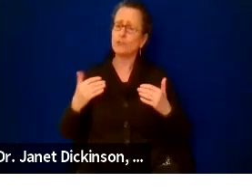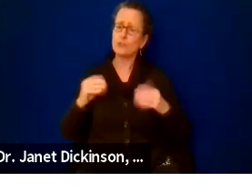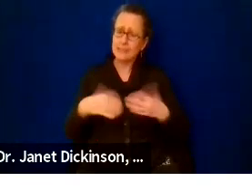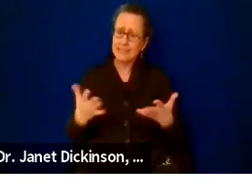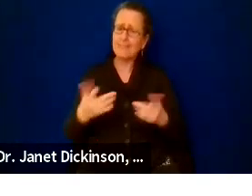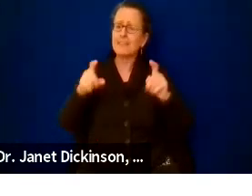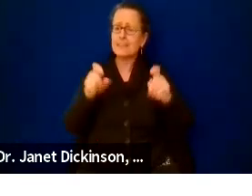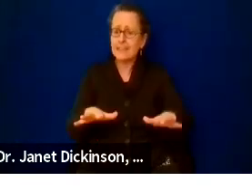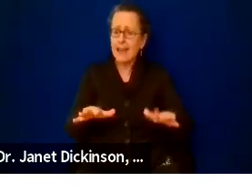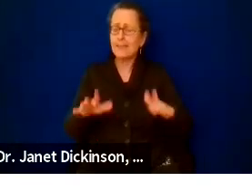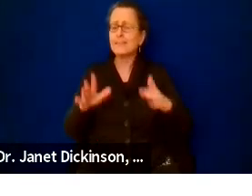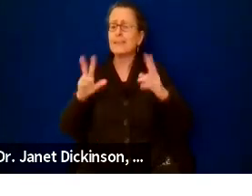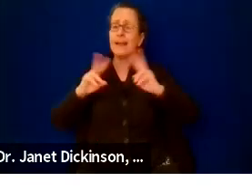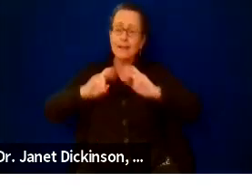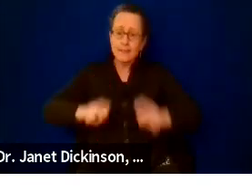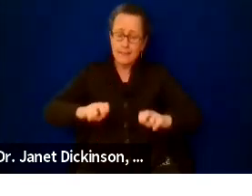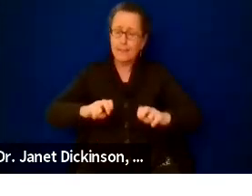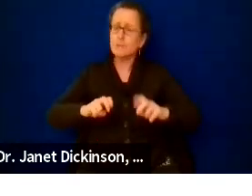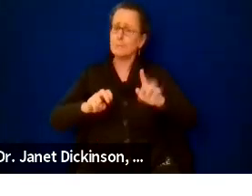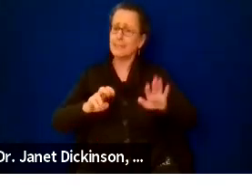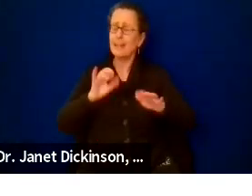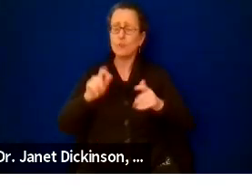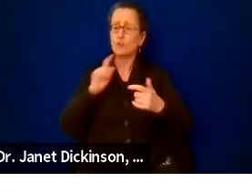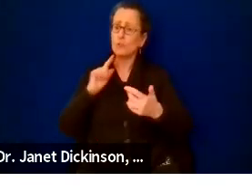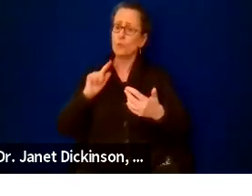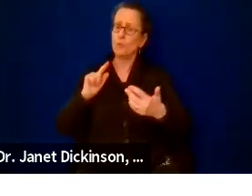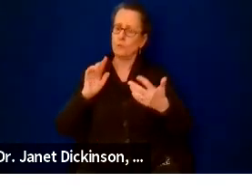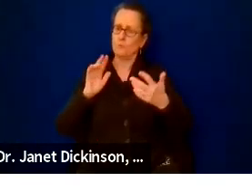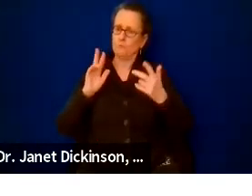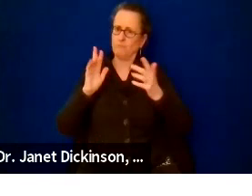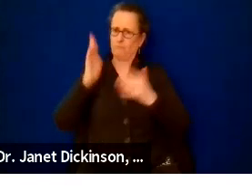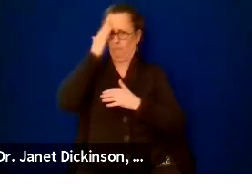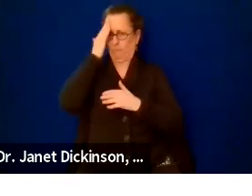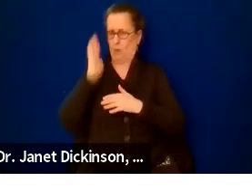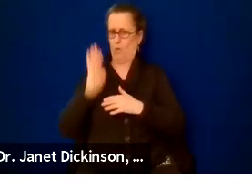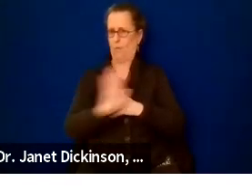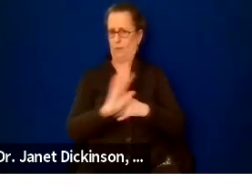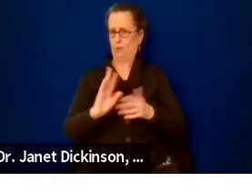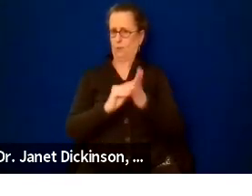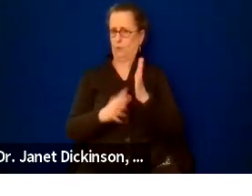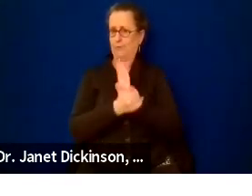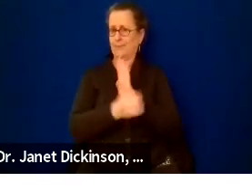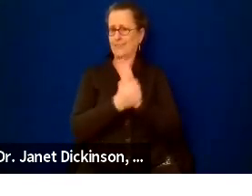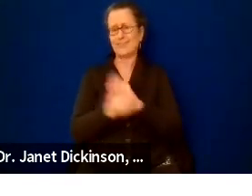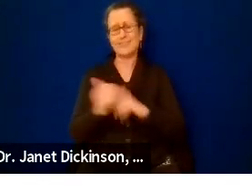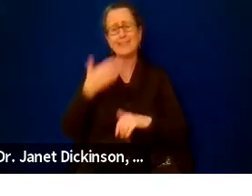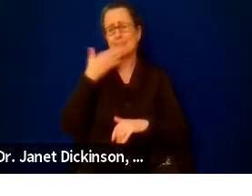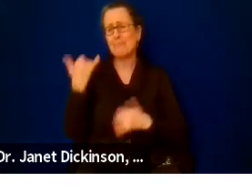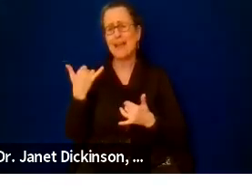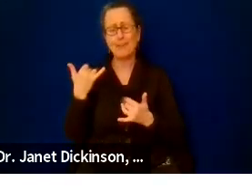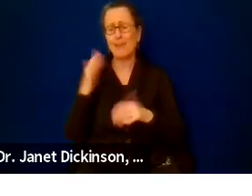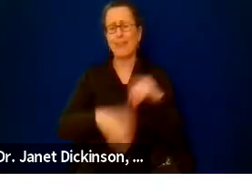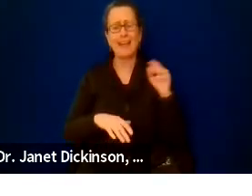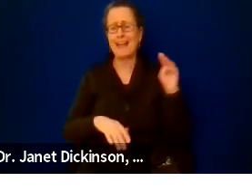and monitoring their progress through learning. And we believe that that's a better, more equitable measure of student